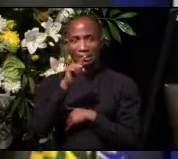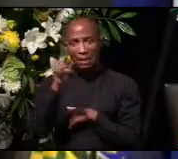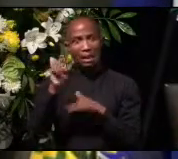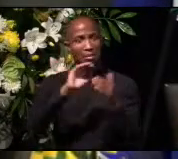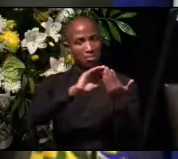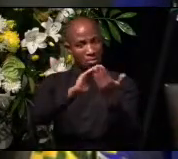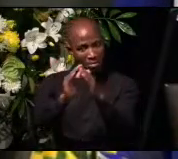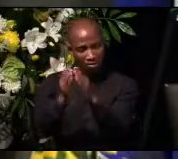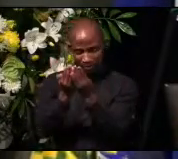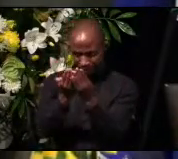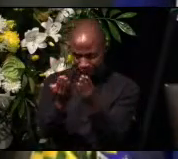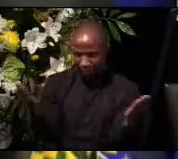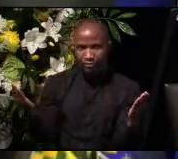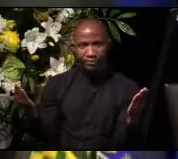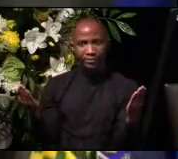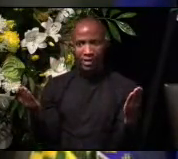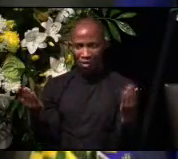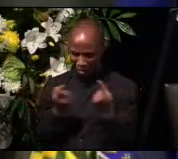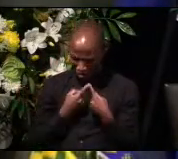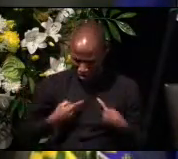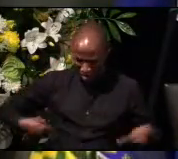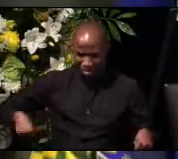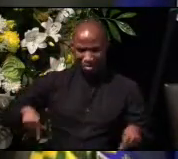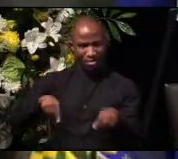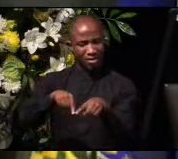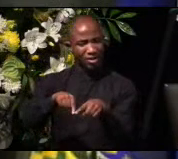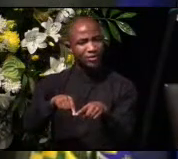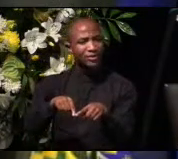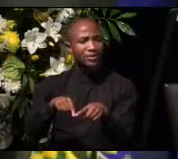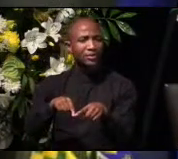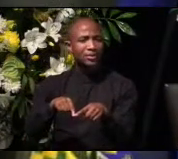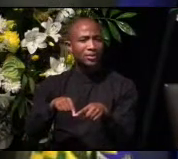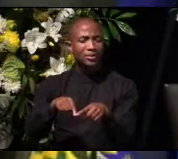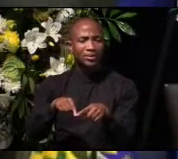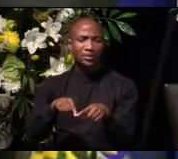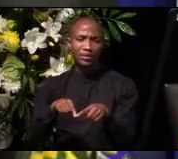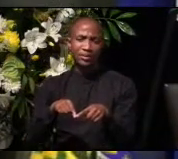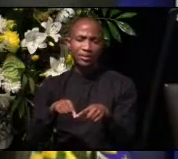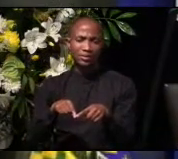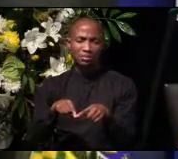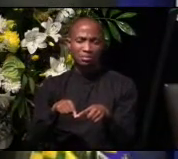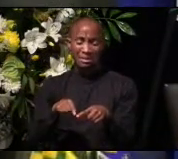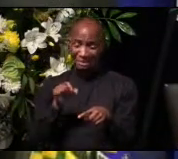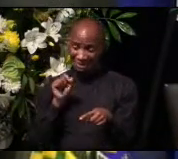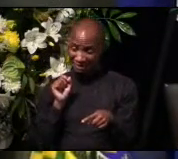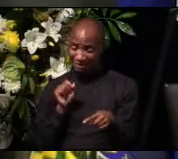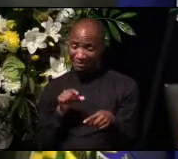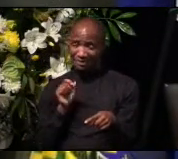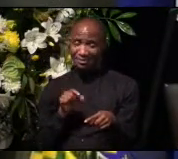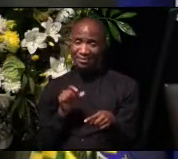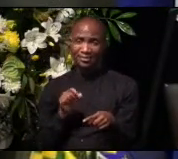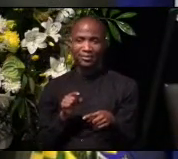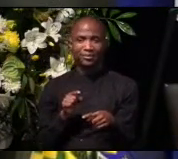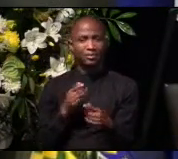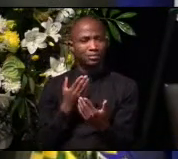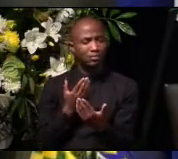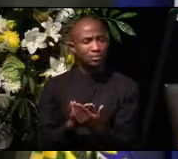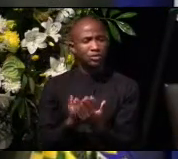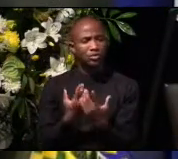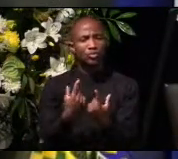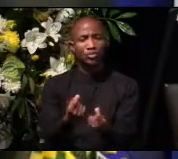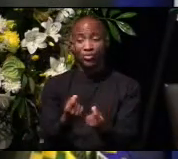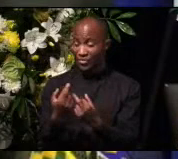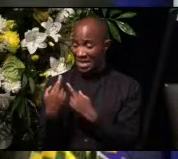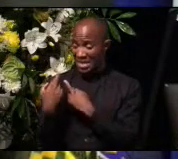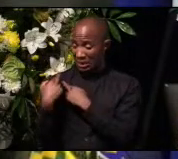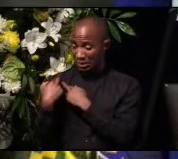each one of us individually so part of that representation process of responsibility is that they